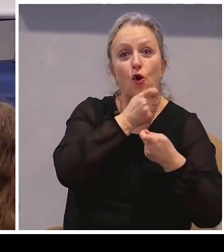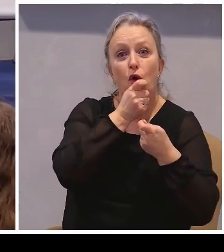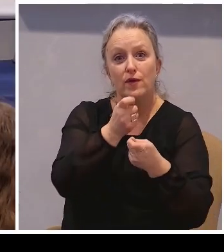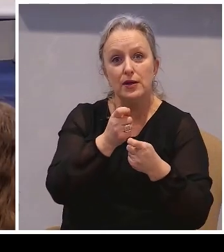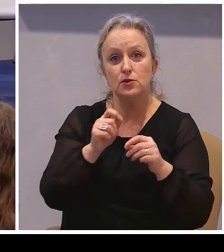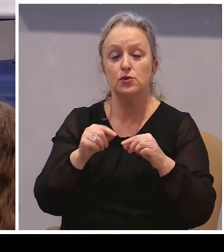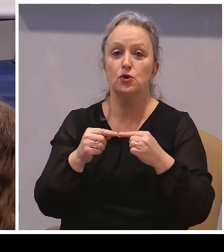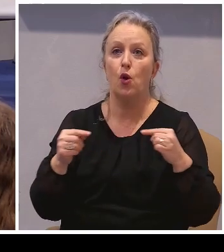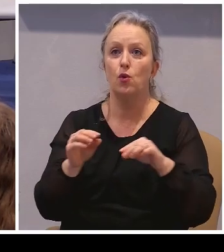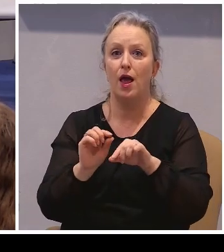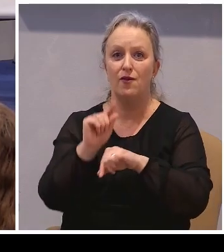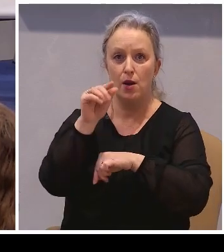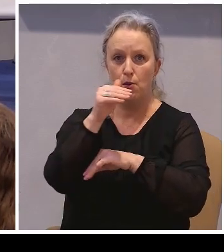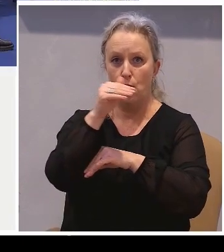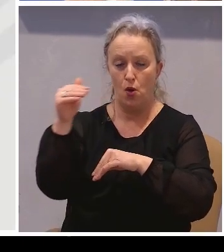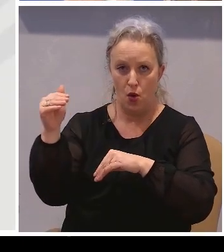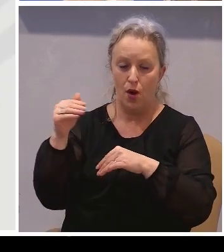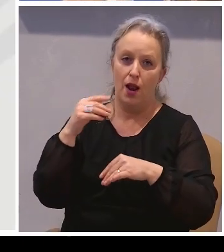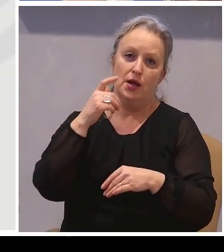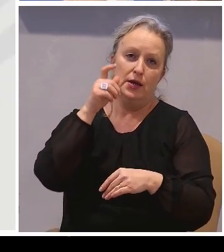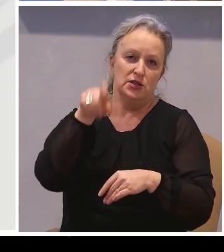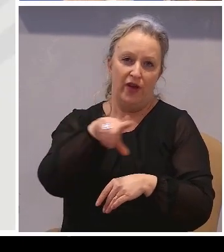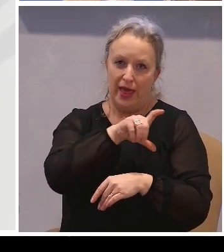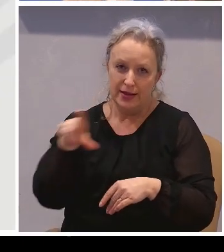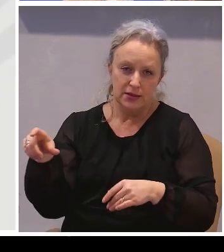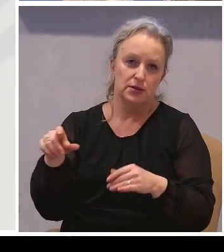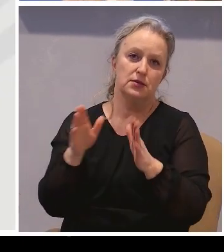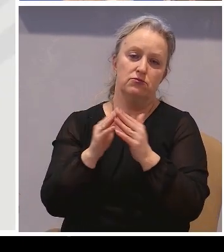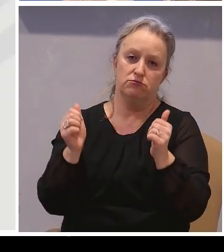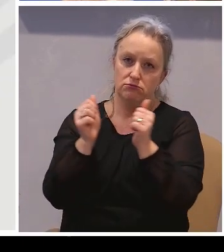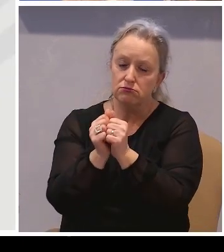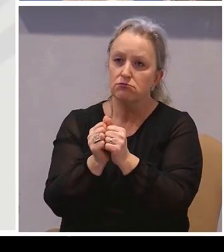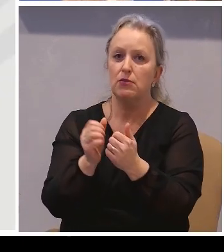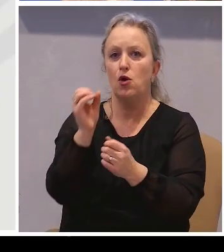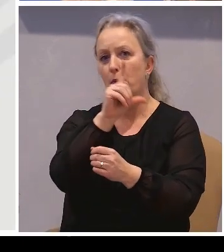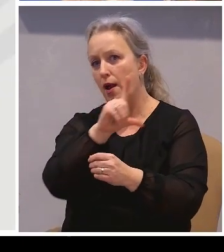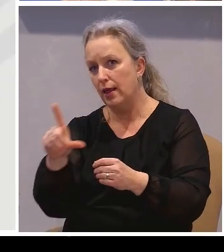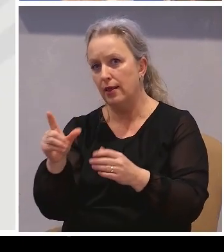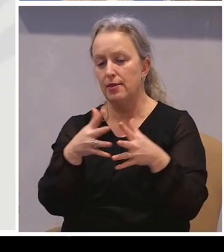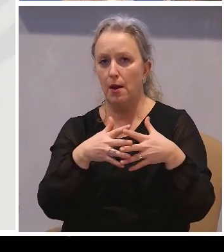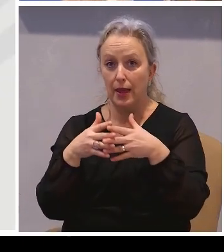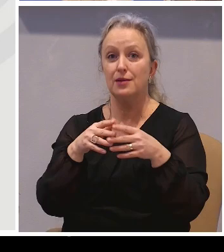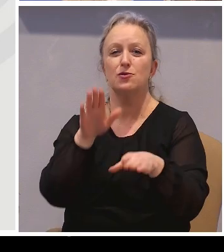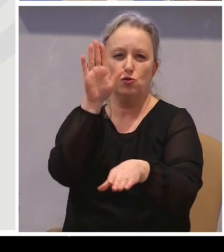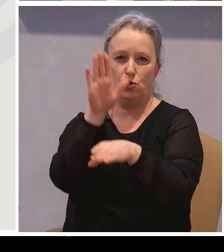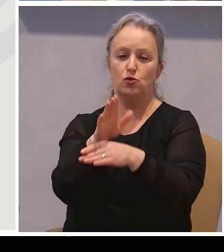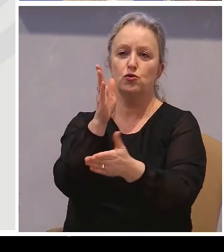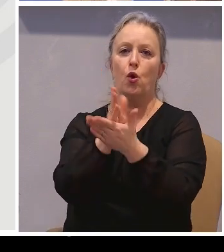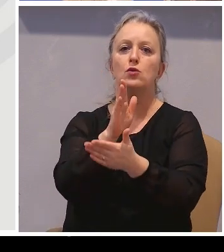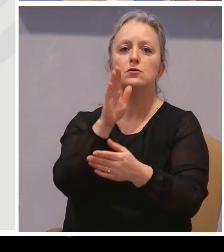a look at the world at large, then it's not in every country that there is